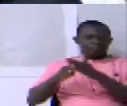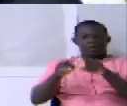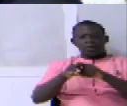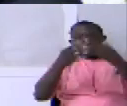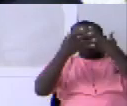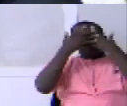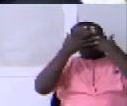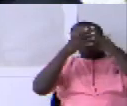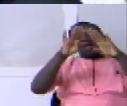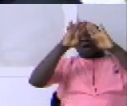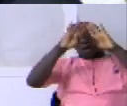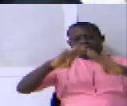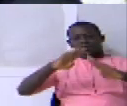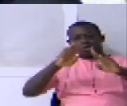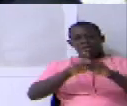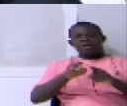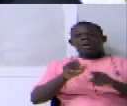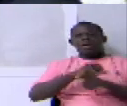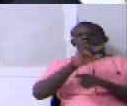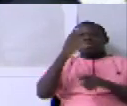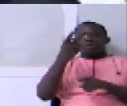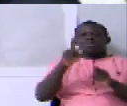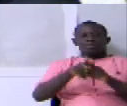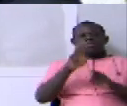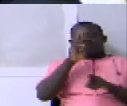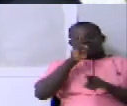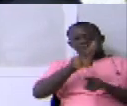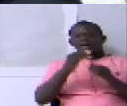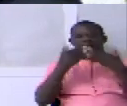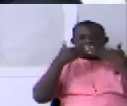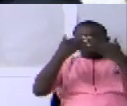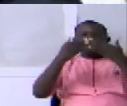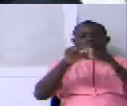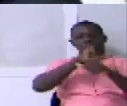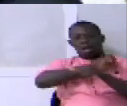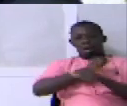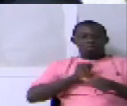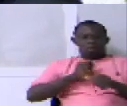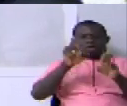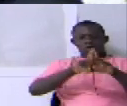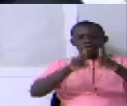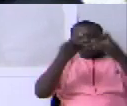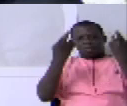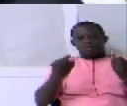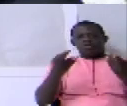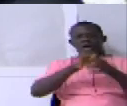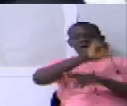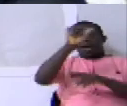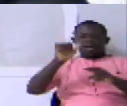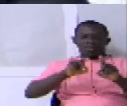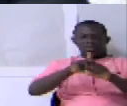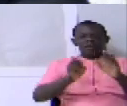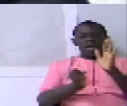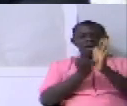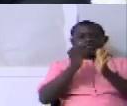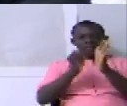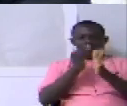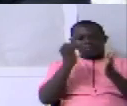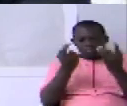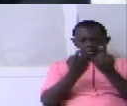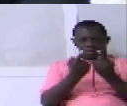the prisons, that would inform our recommendations and the findings.